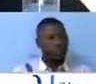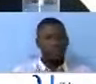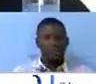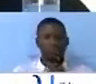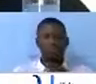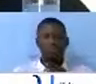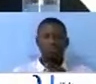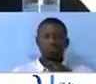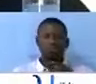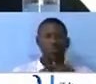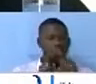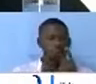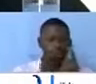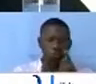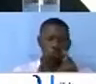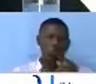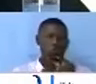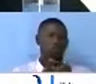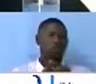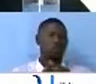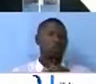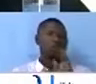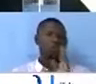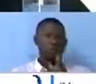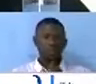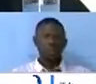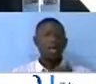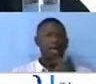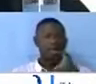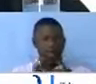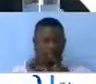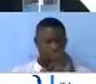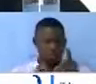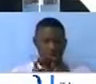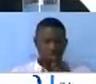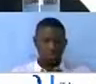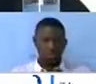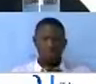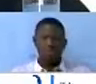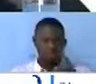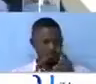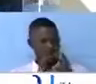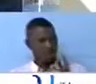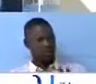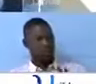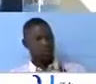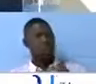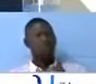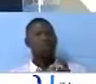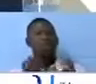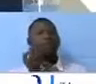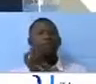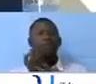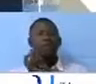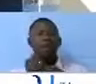fine. Let's interrogate this and look at what victims and witnesses have